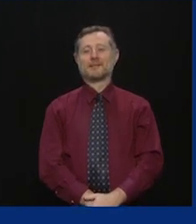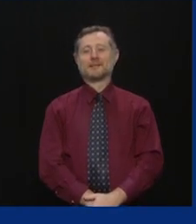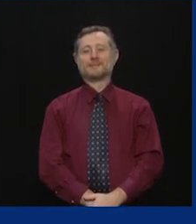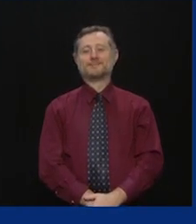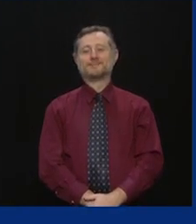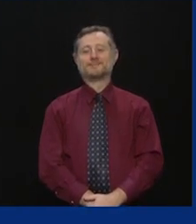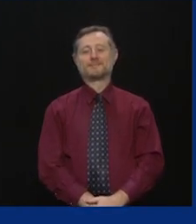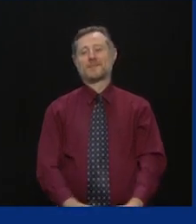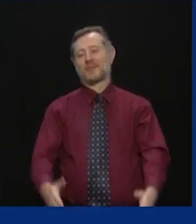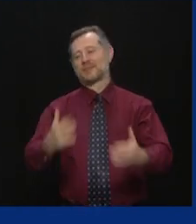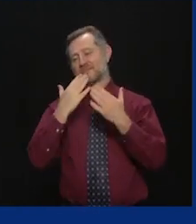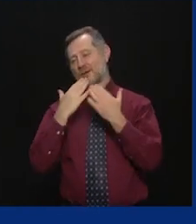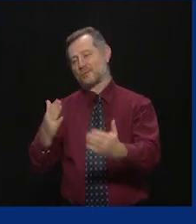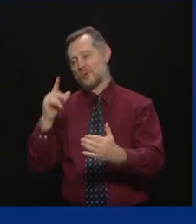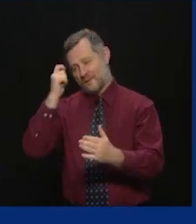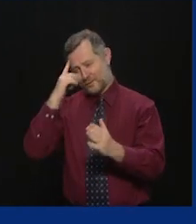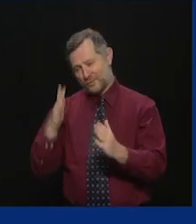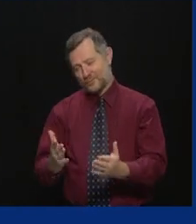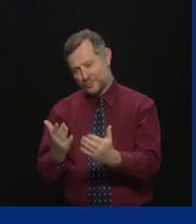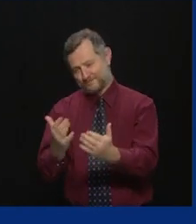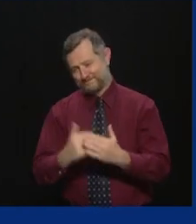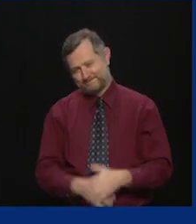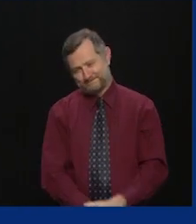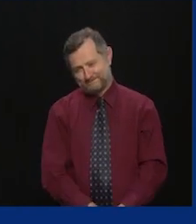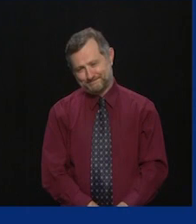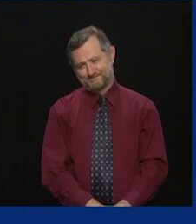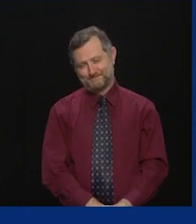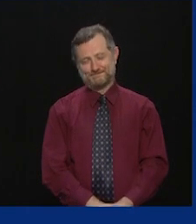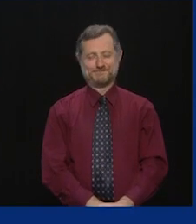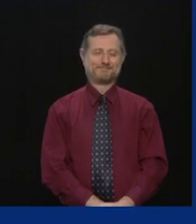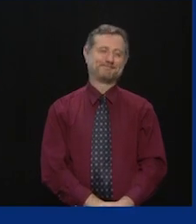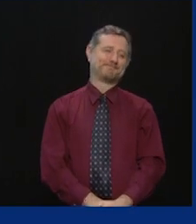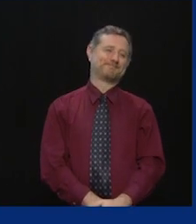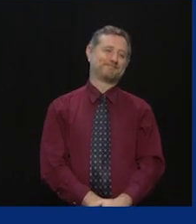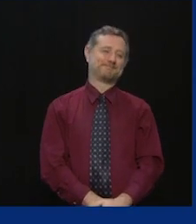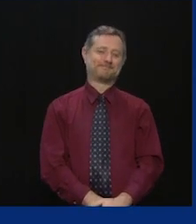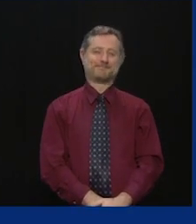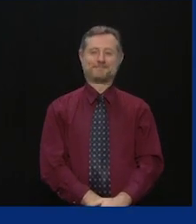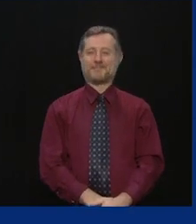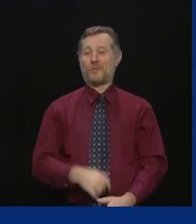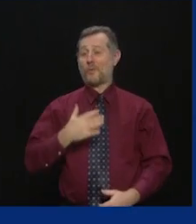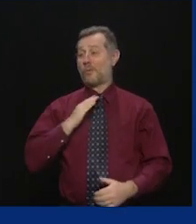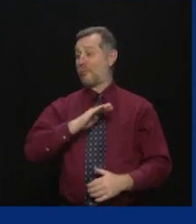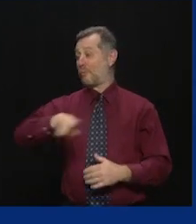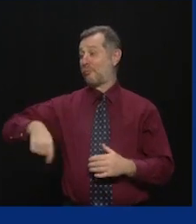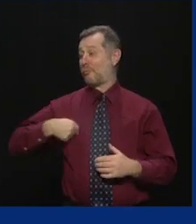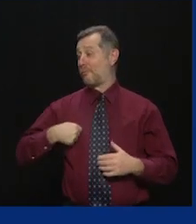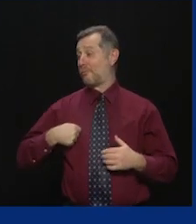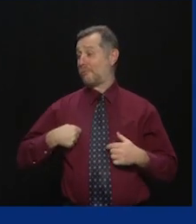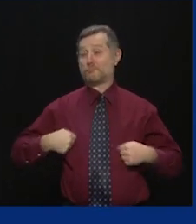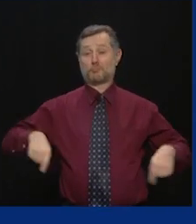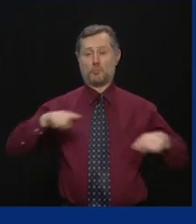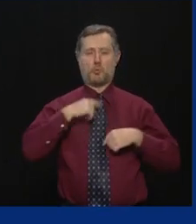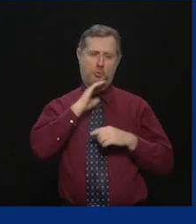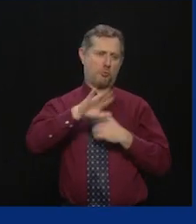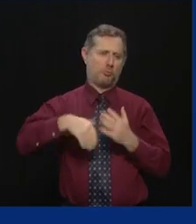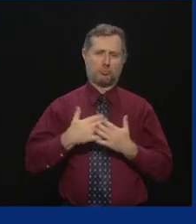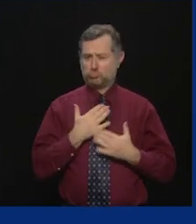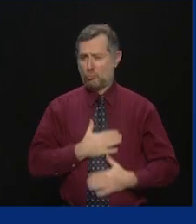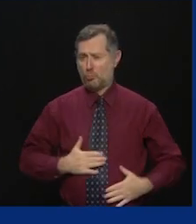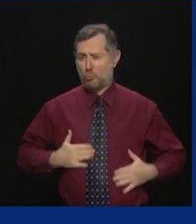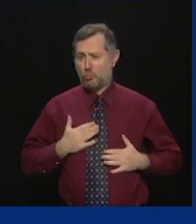Thank you, Governor, and I would reiterate what others have already said, which is we all appreciate all that you have done and all that you will do for the